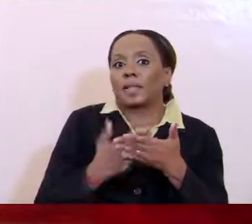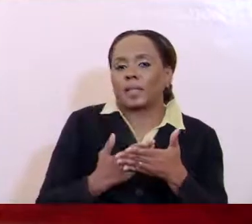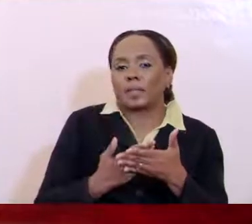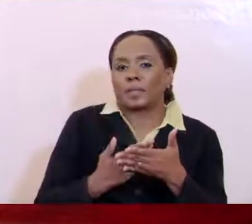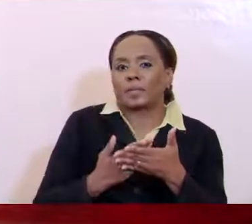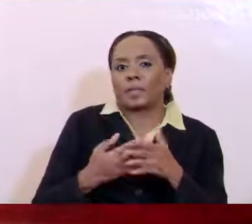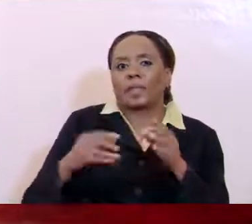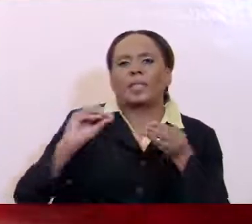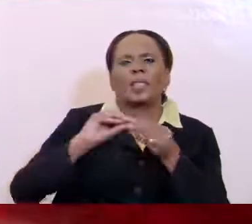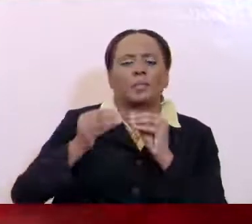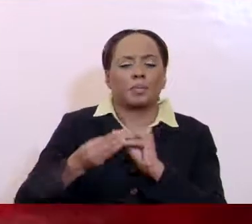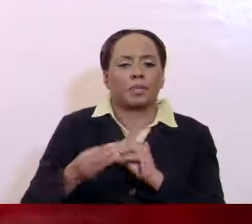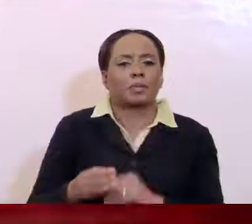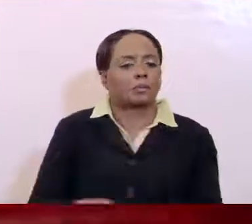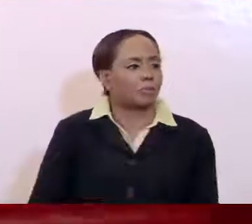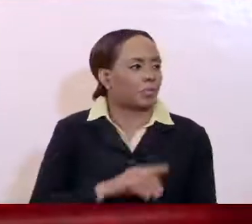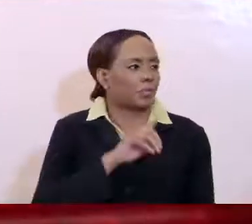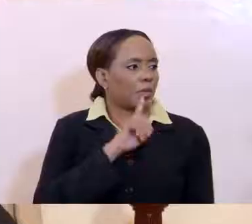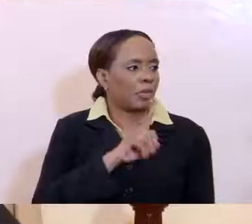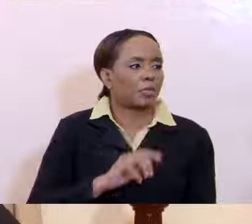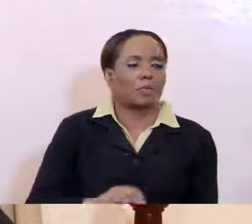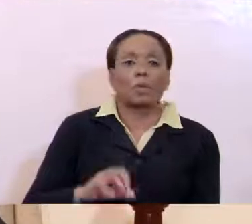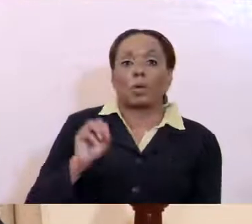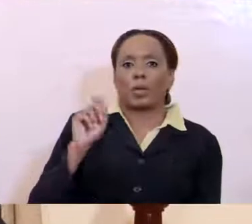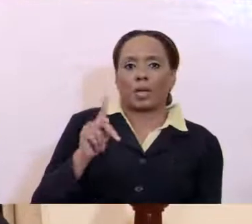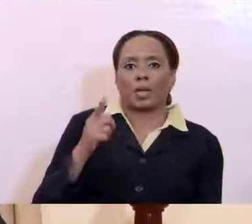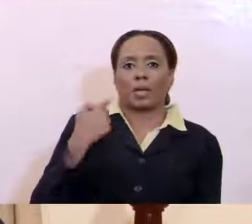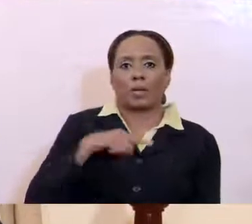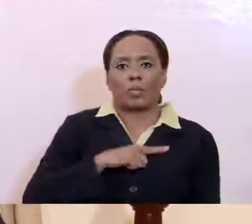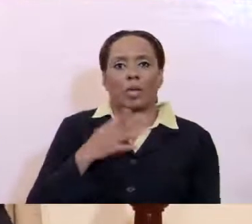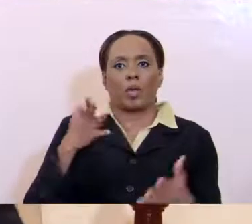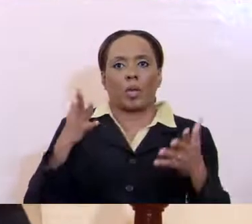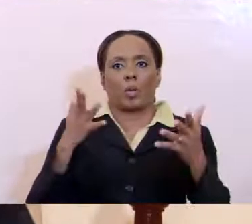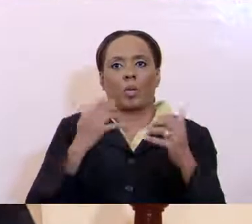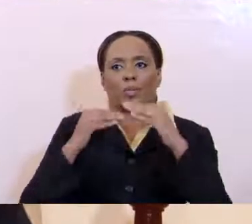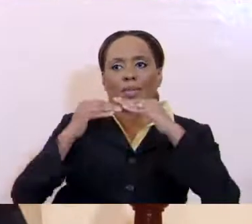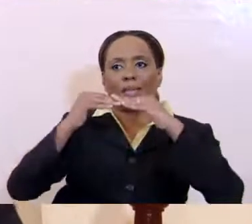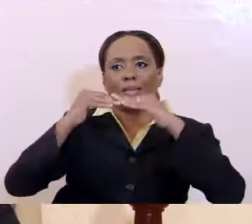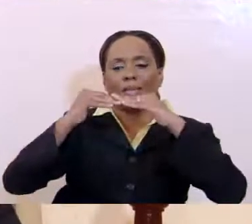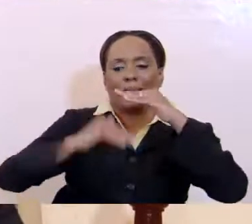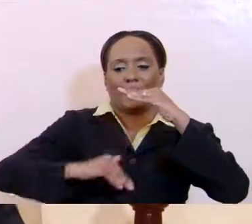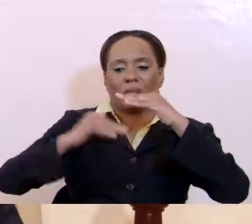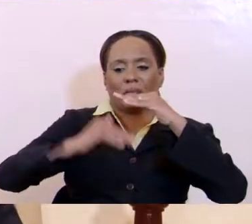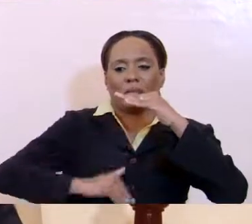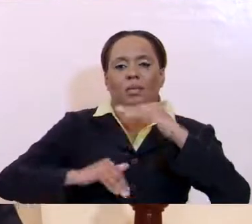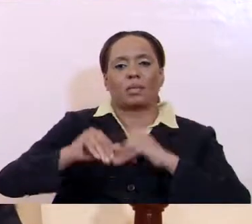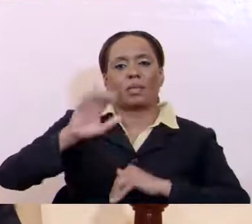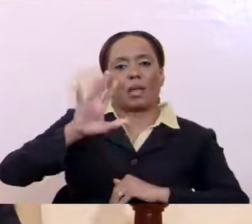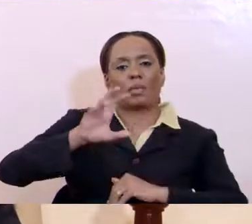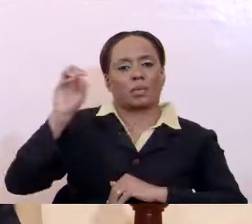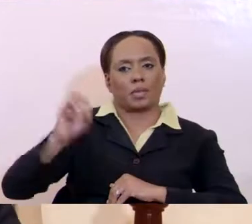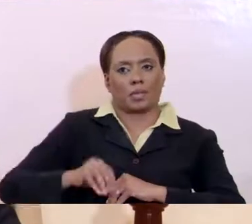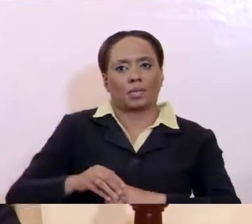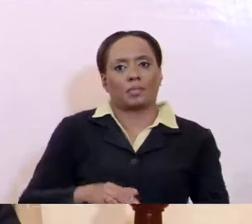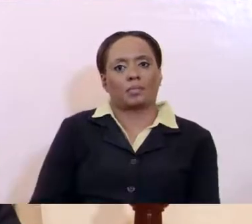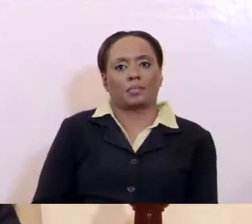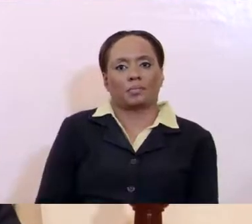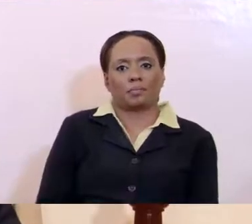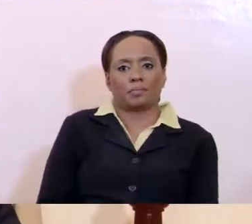clarity to that? Sure. So the benchmark that we're working towards is under 5%. I think you may